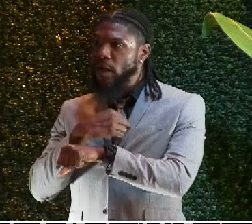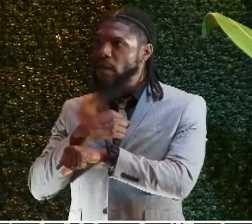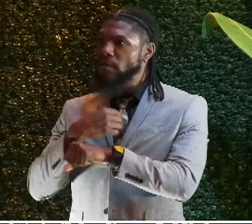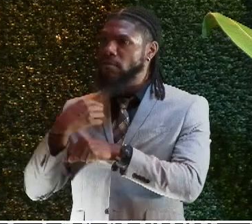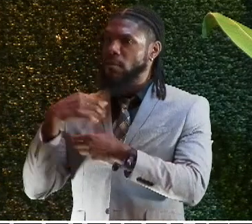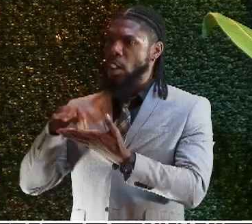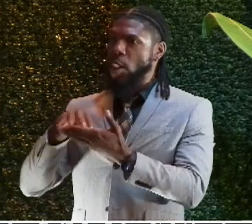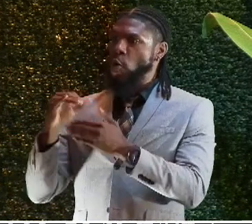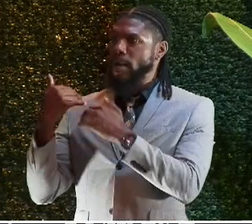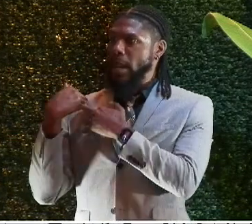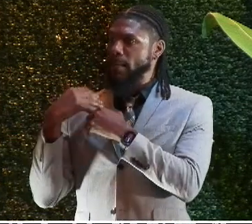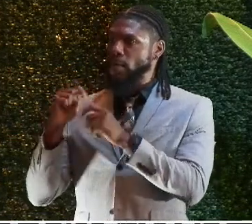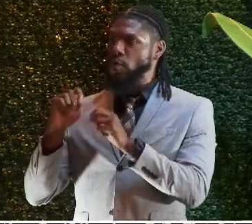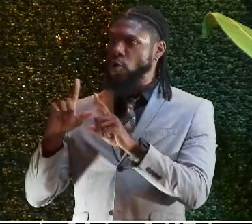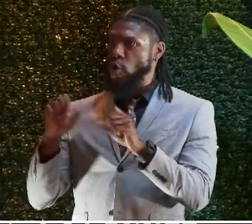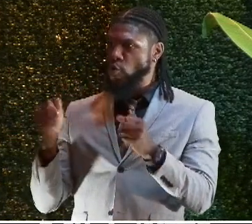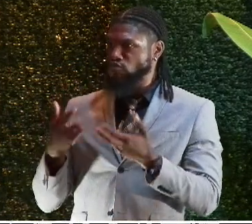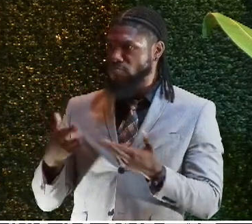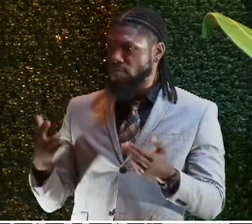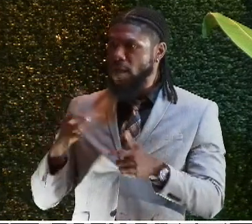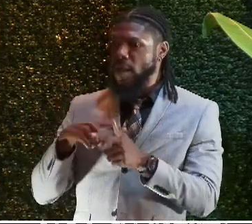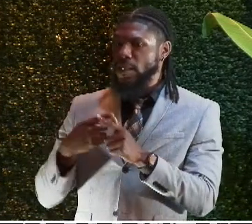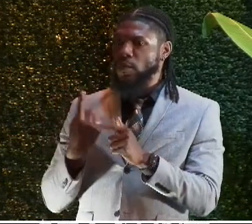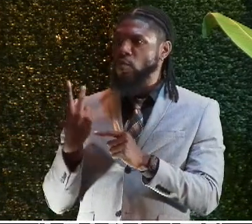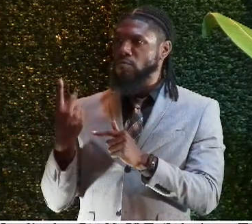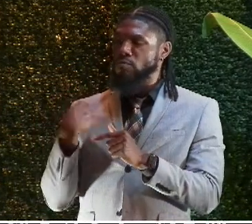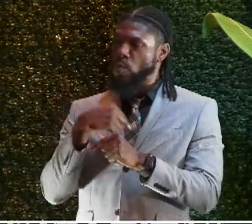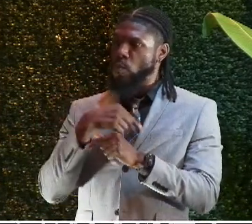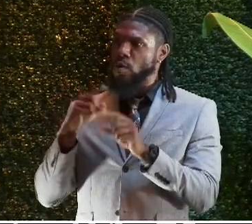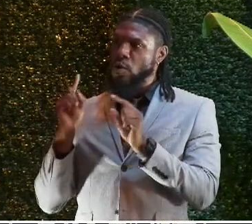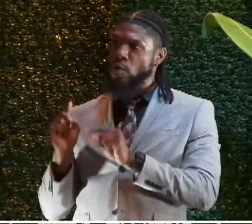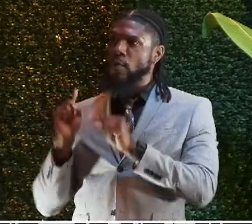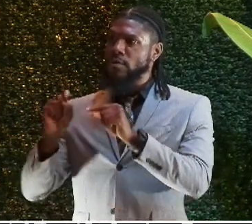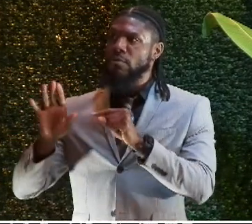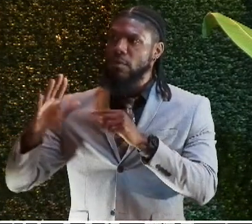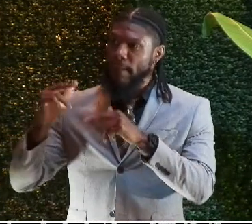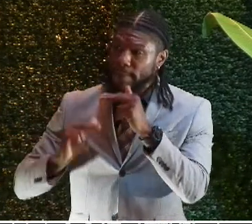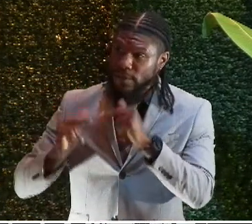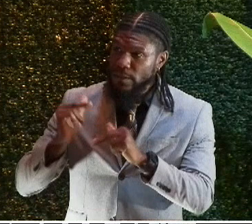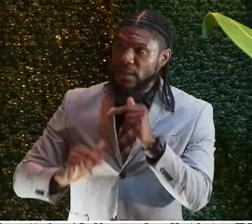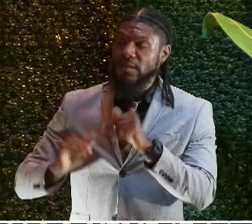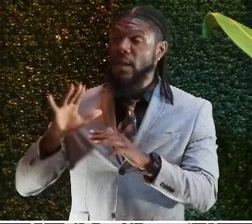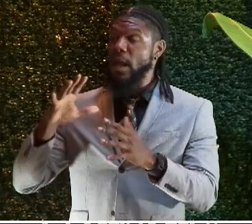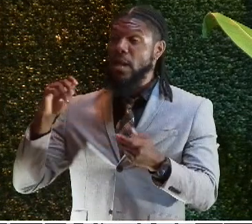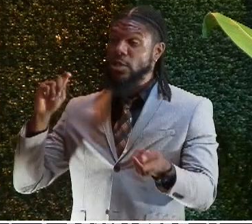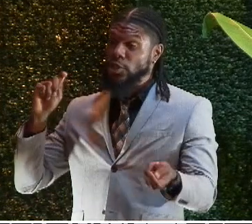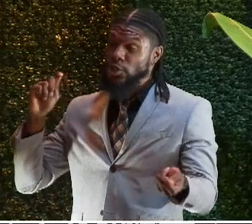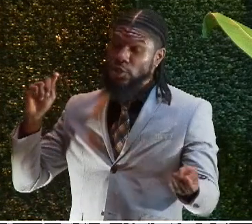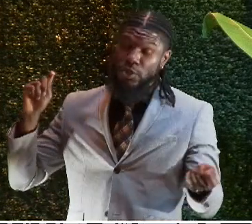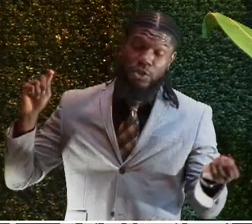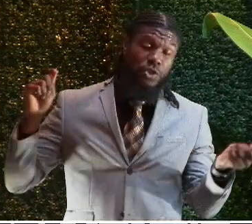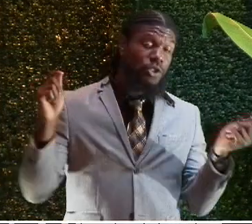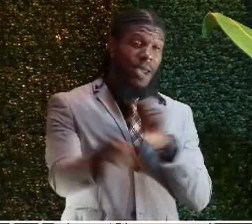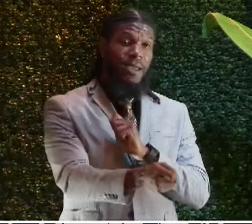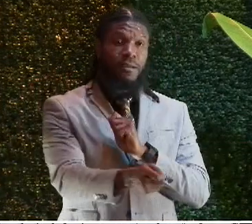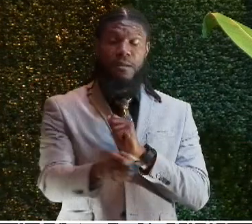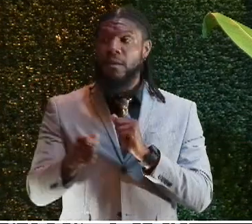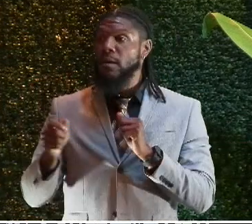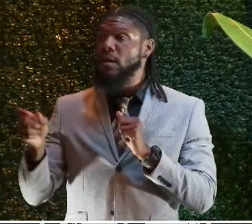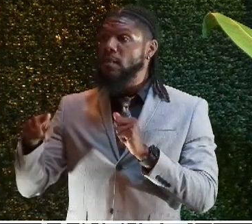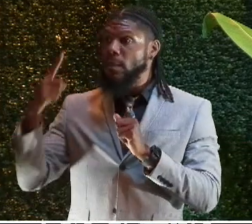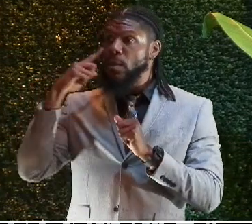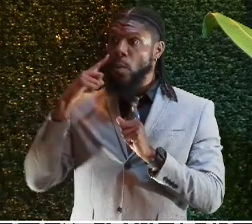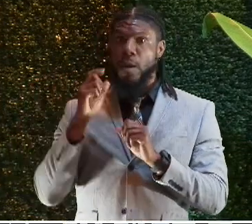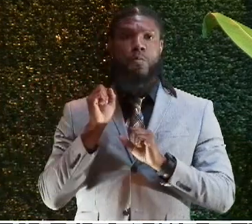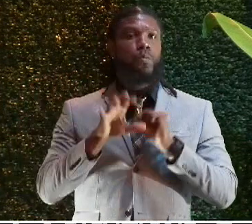Then we went into their buildings and flipped tables. Like, they thought they gave us the tools, and then we were like,